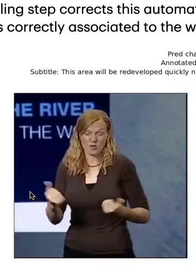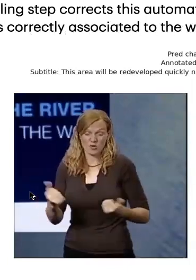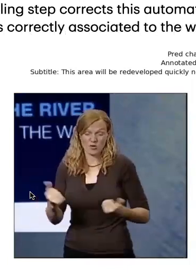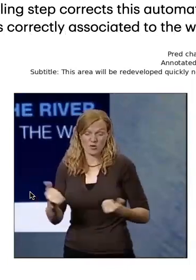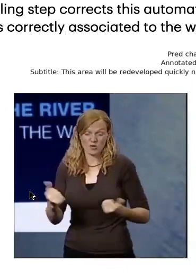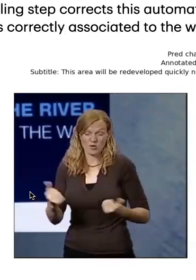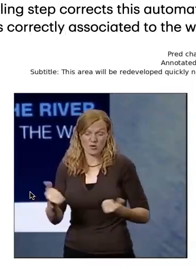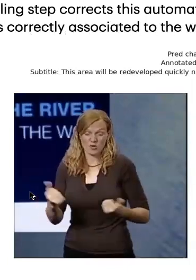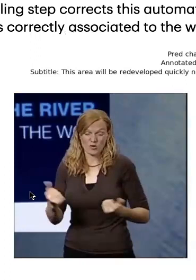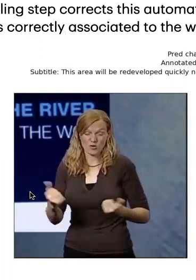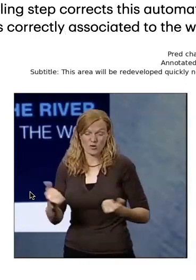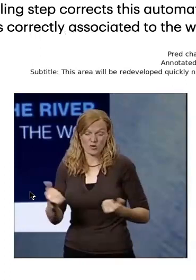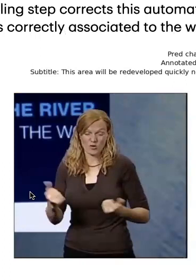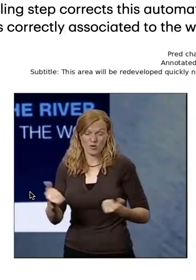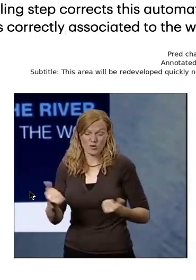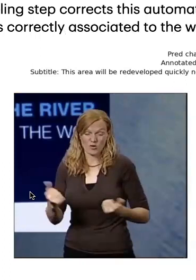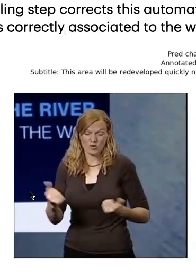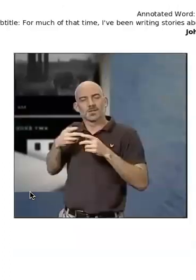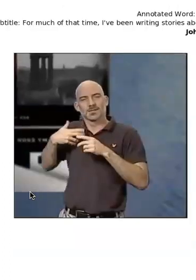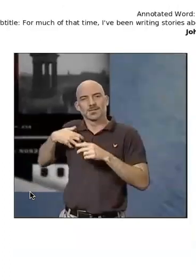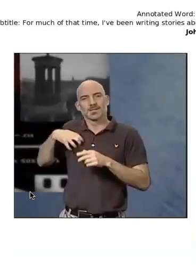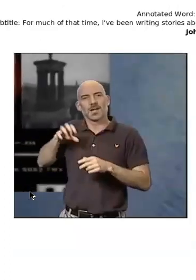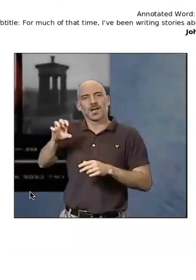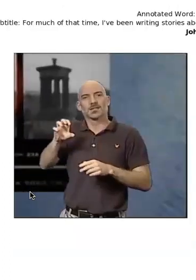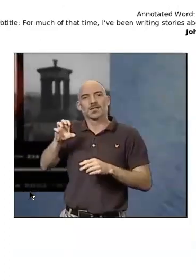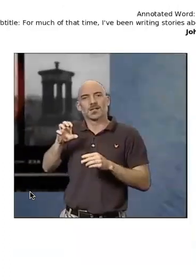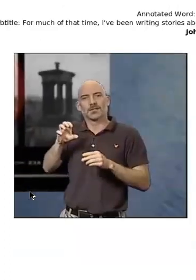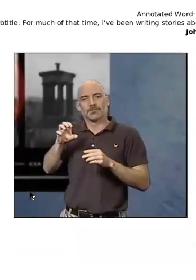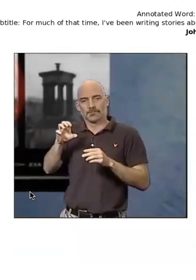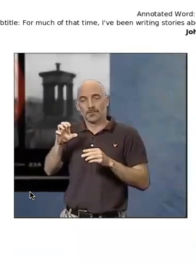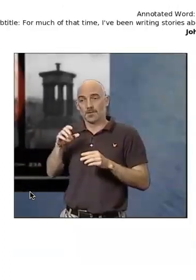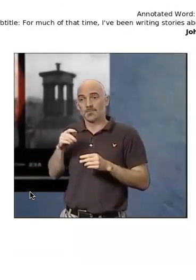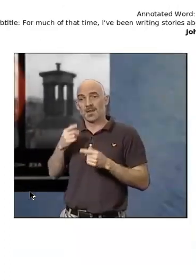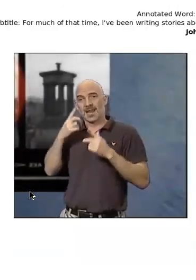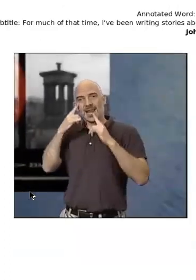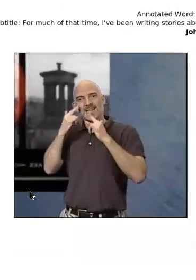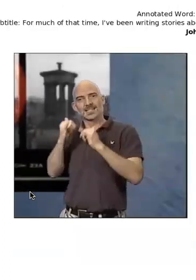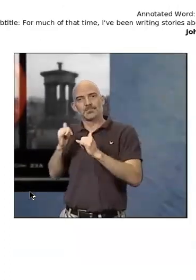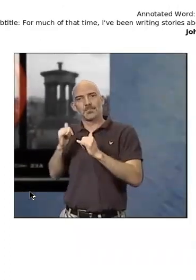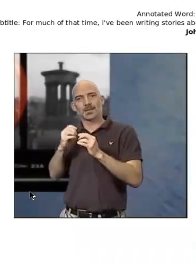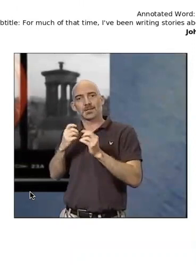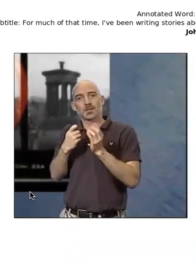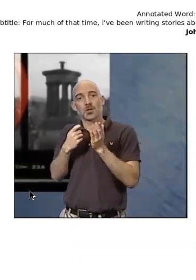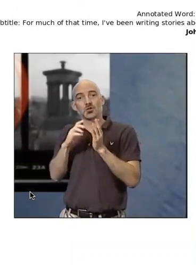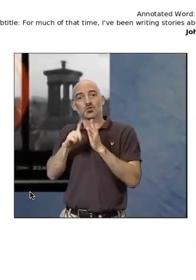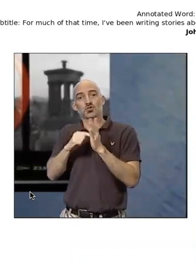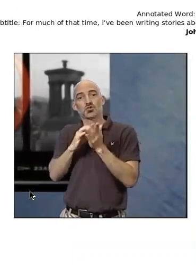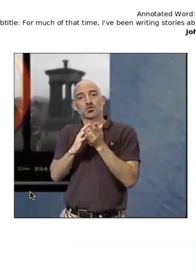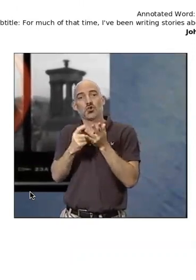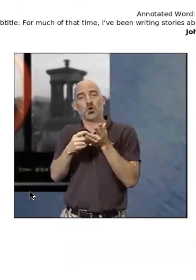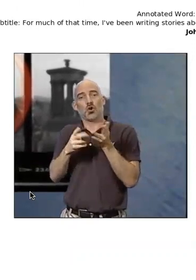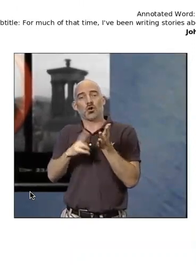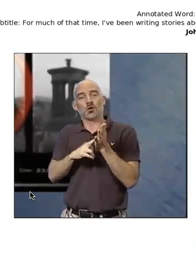we associate this word to the word Berkeley. A second case if multiple nouns are mouthed, but only some of